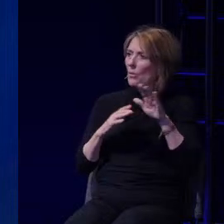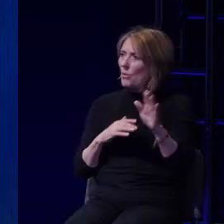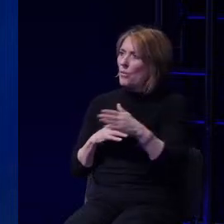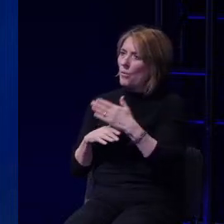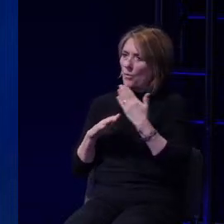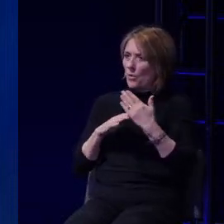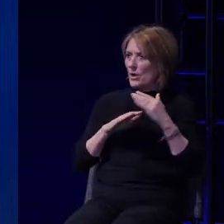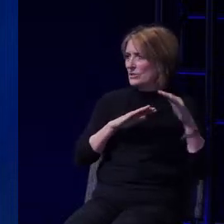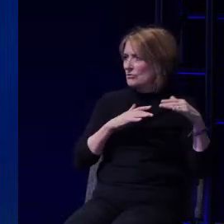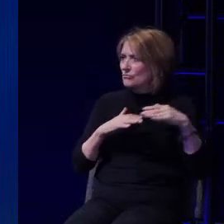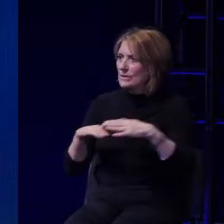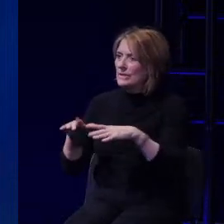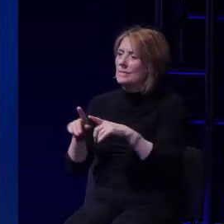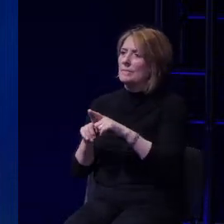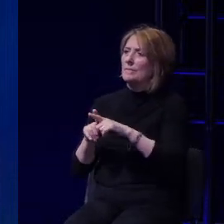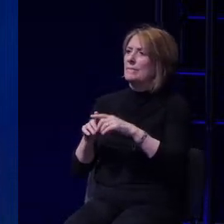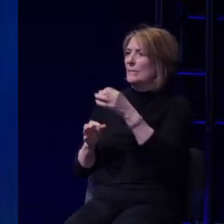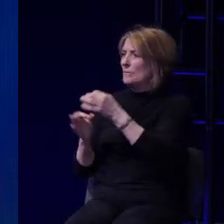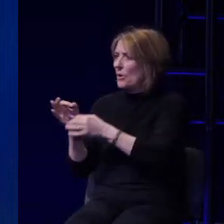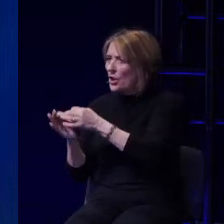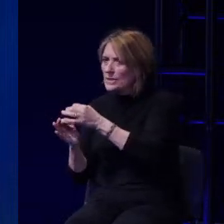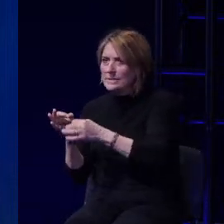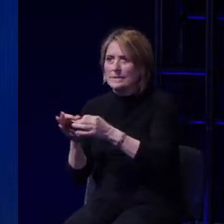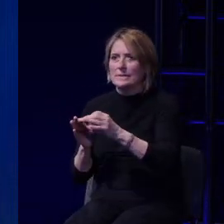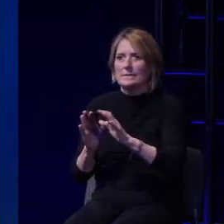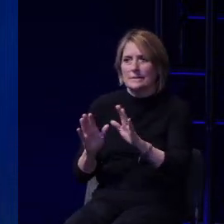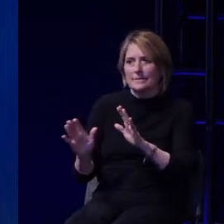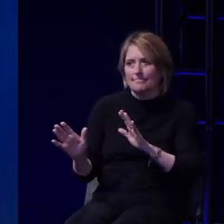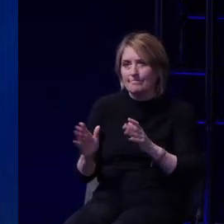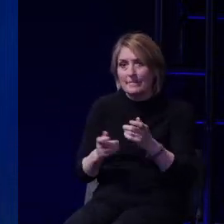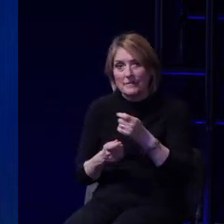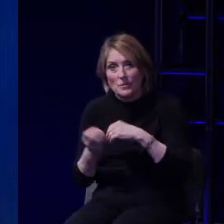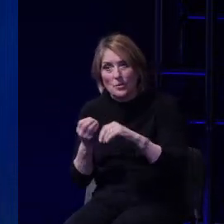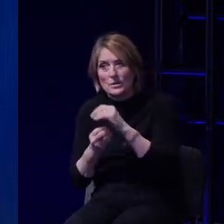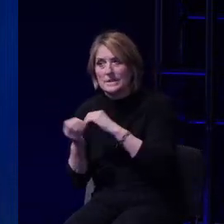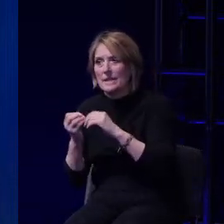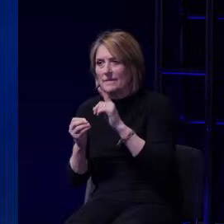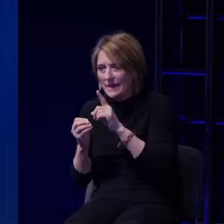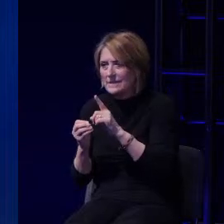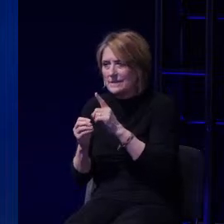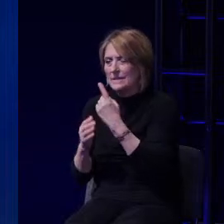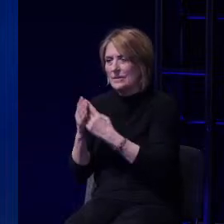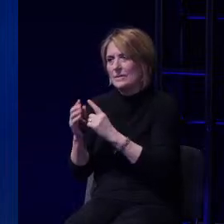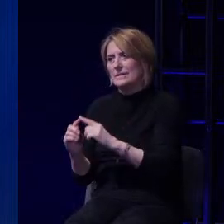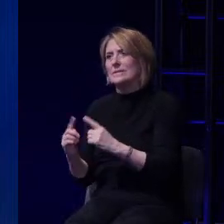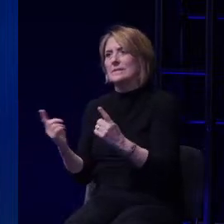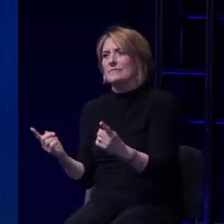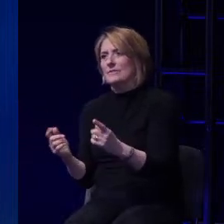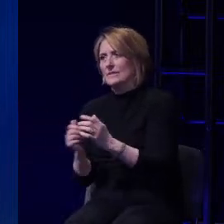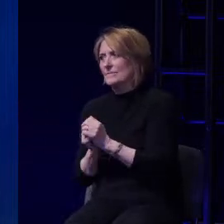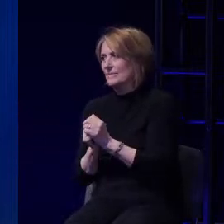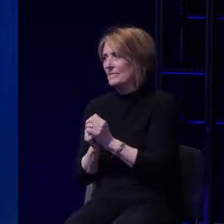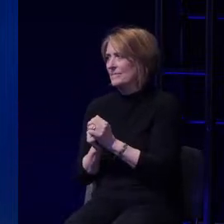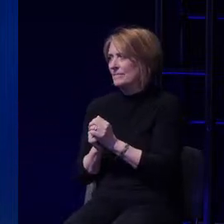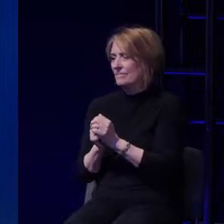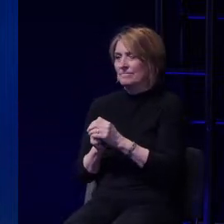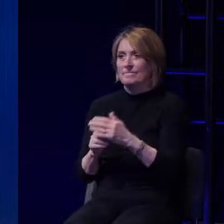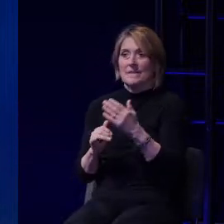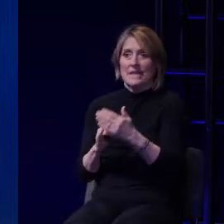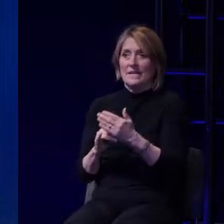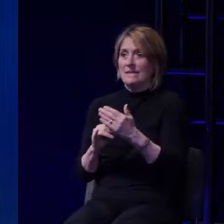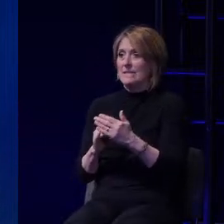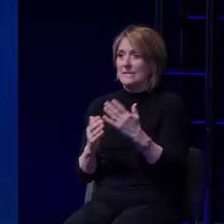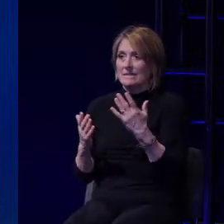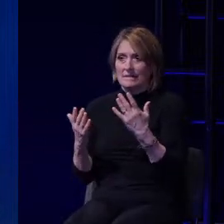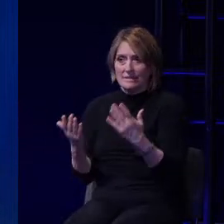also the politics involved with that, you know, that's what's different about it. You know, it's at the end of the day, it's, you know, it's what we've been talking